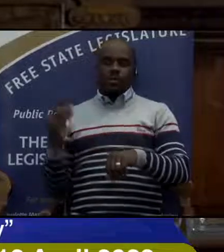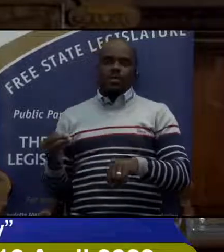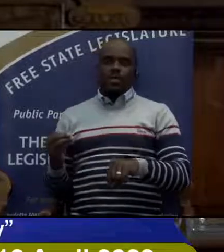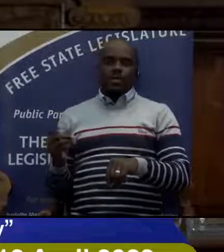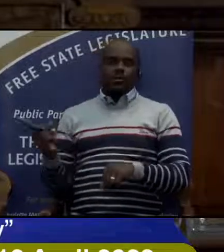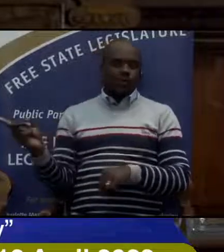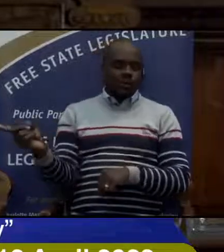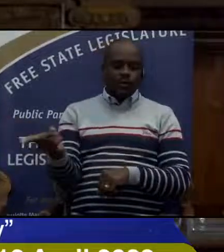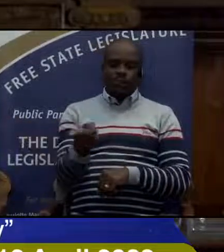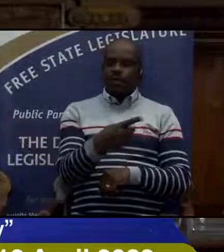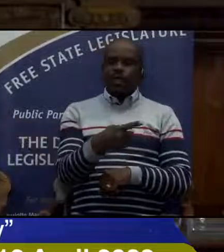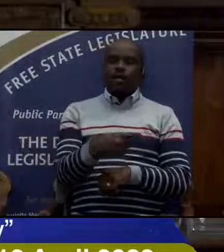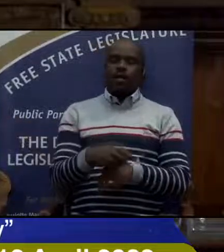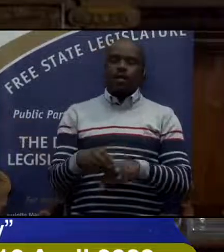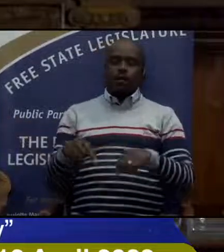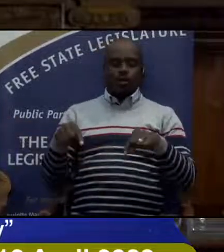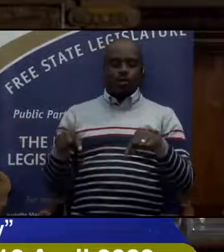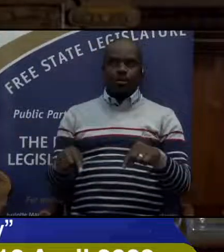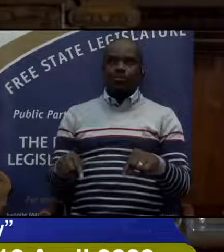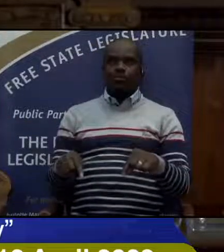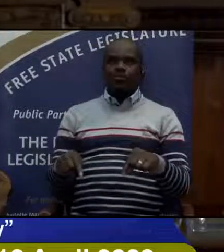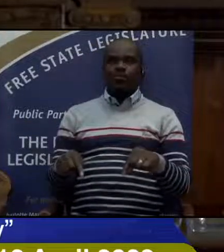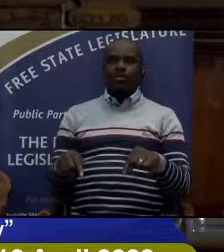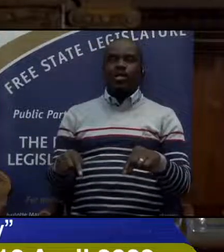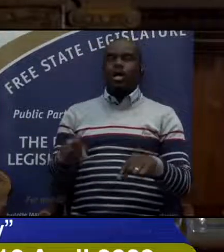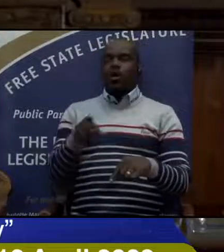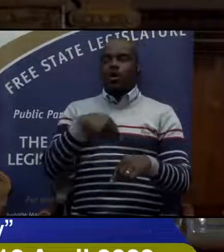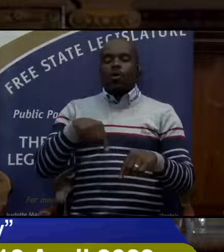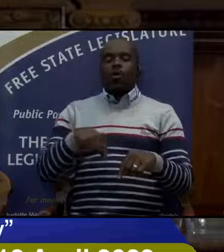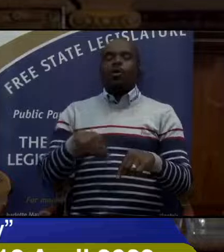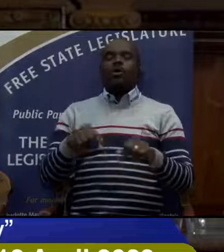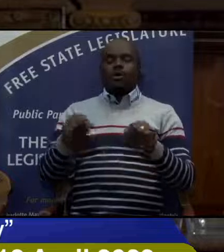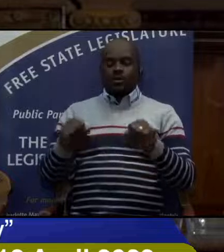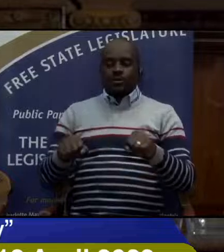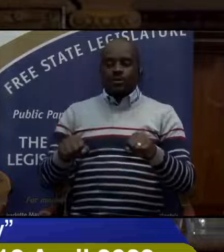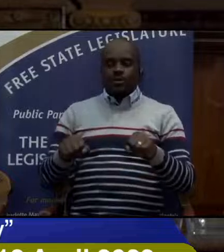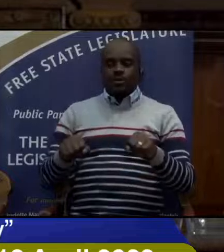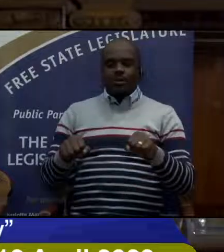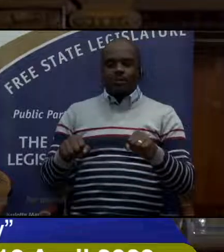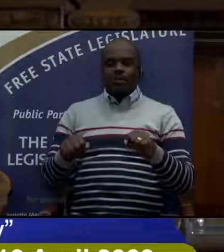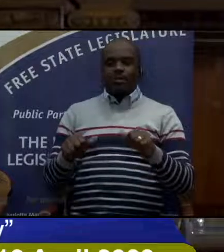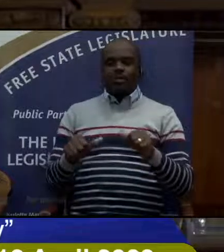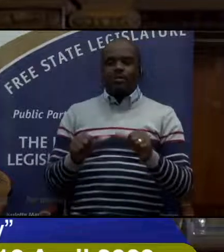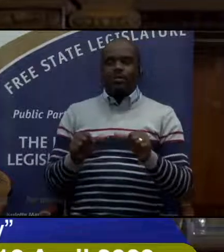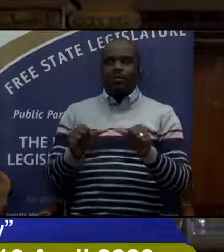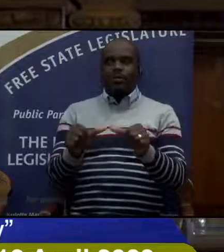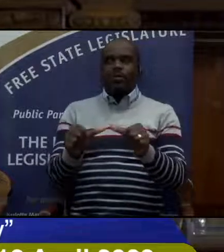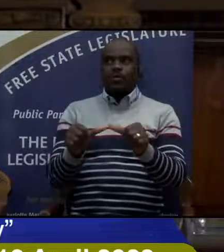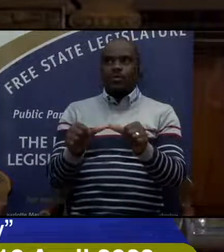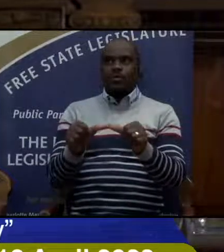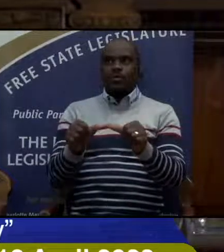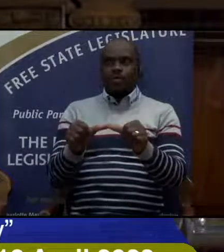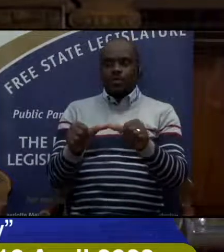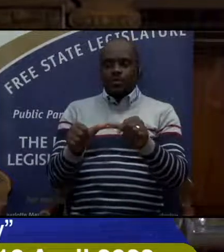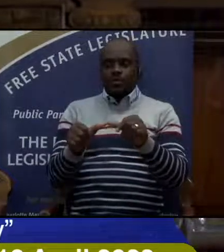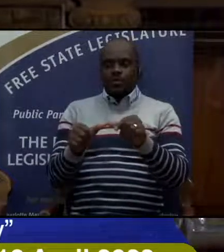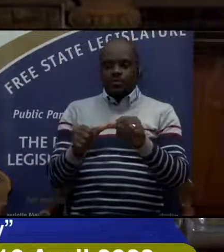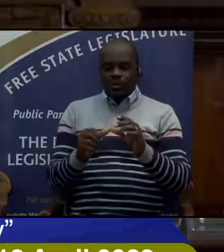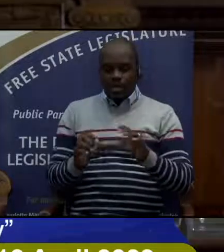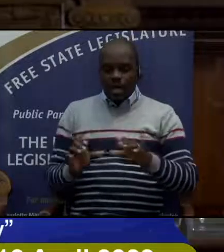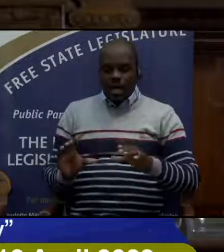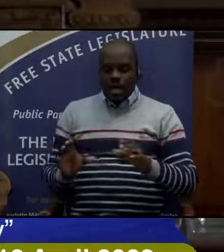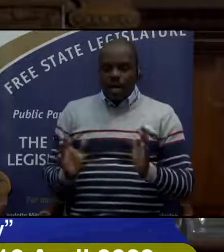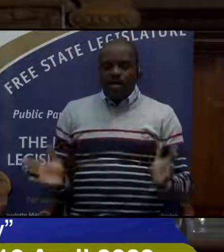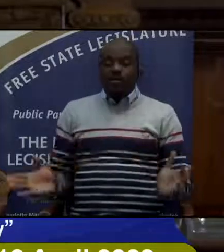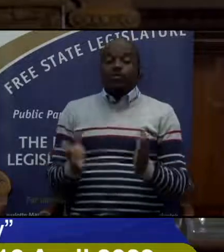in the South African Constitution preamble. We recognize the injustice of our past and also commit to build a